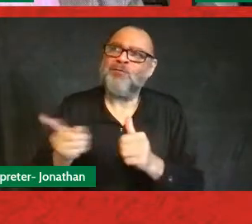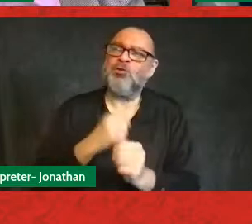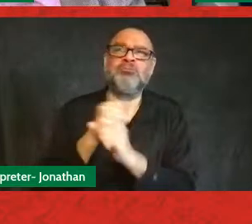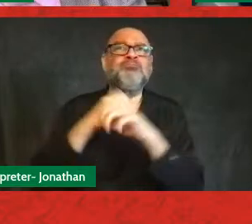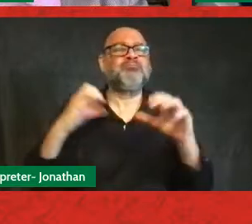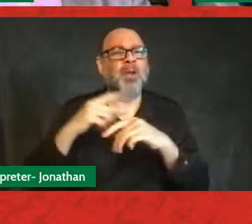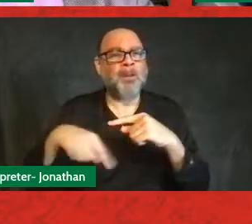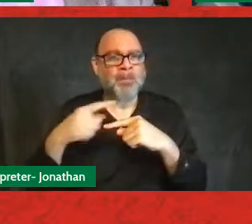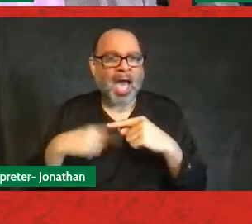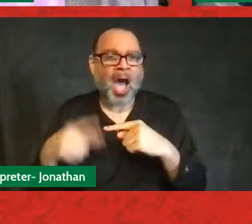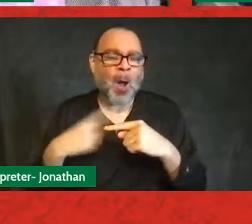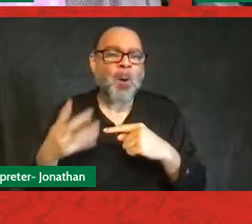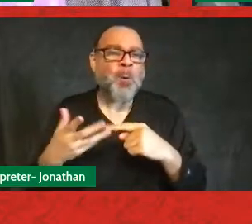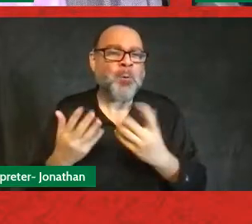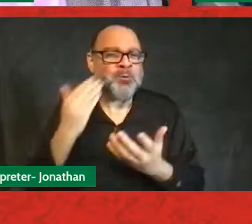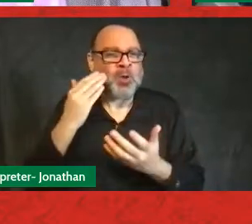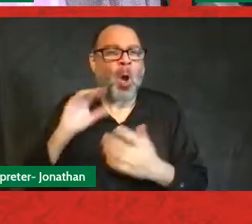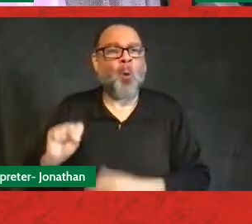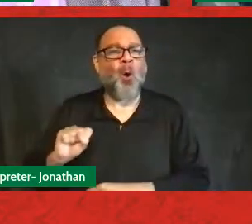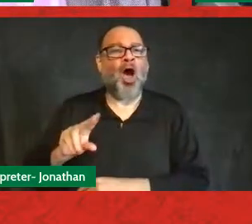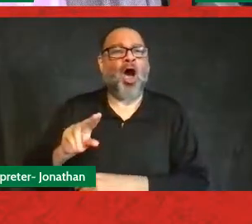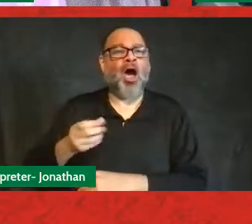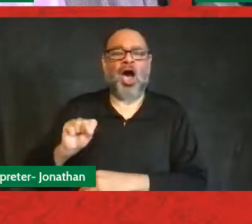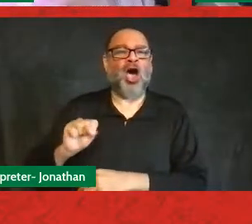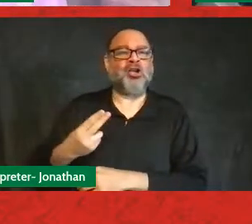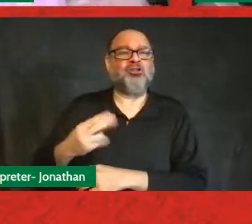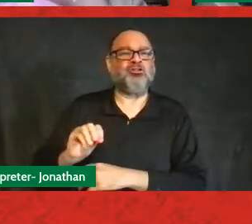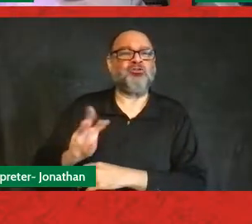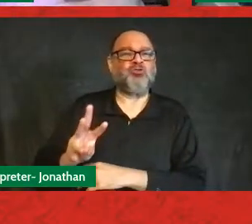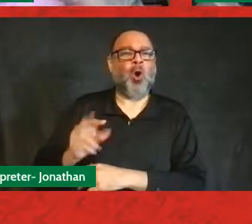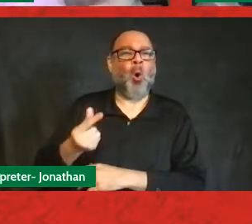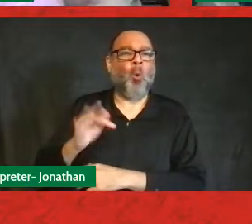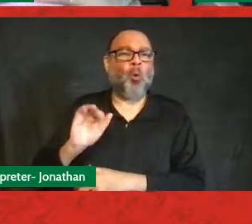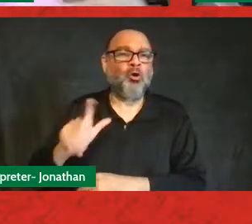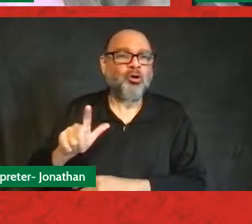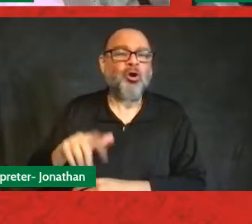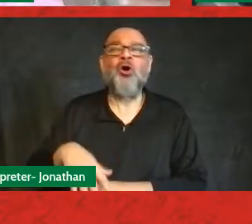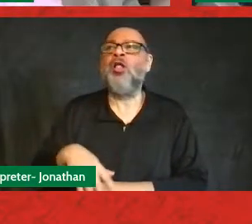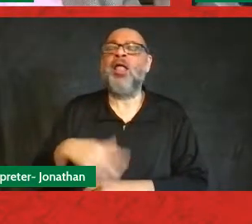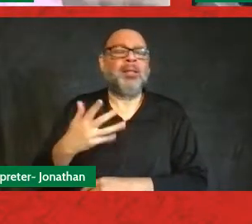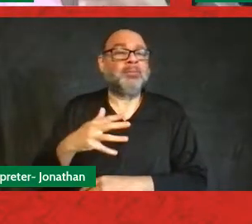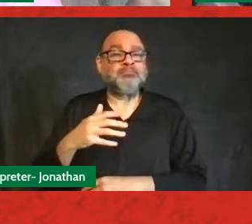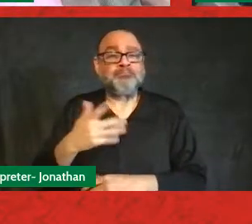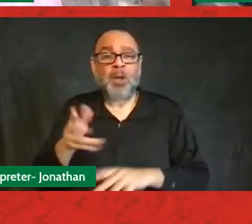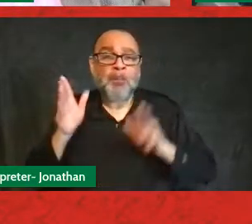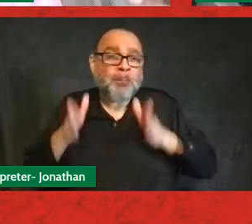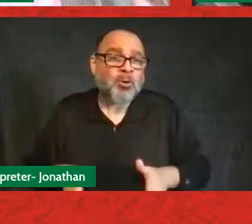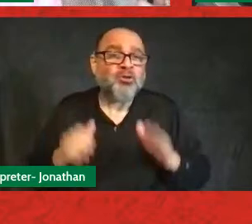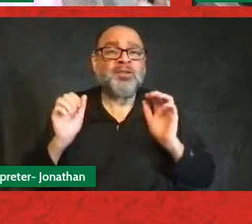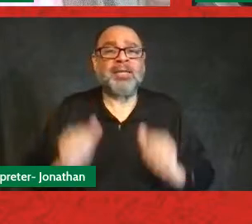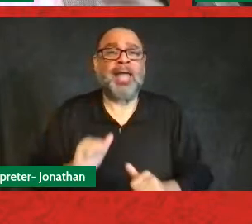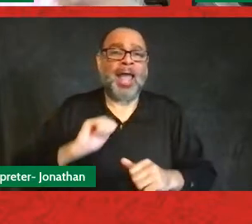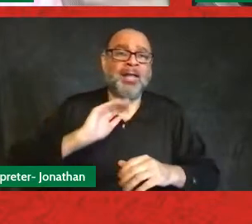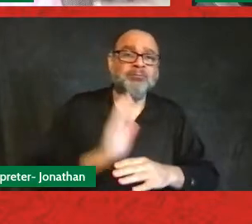dance, and perform as an actress. Yes. An invention, a new concept that now, and I love the way all the reviewers say the show